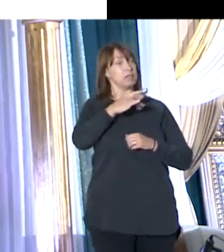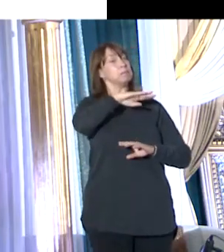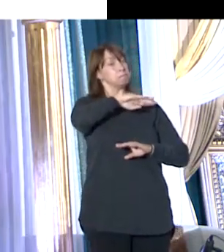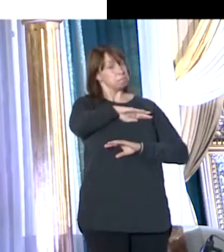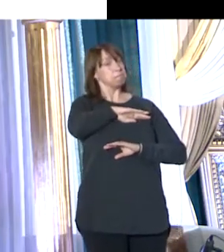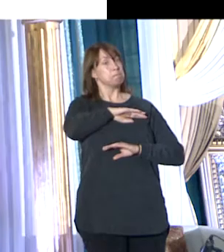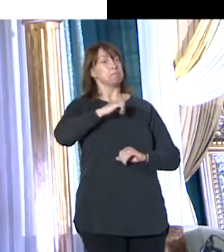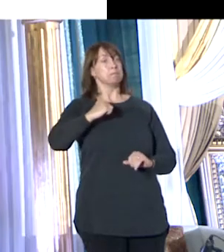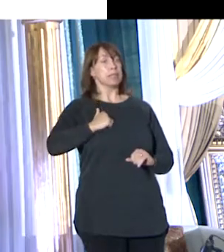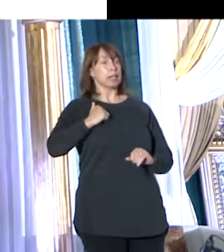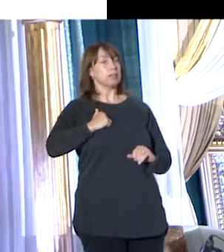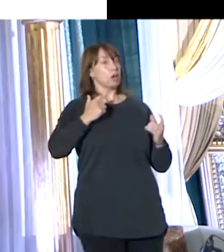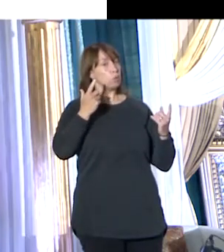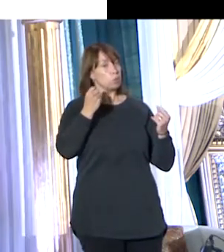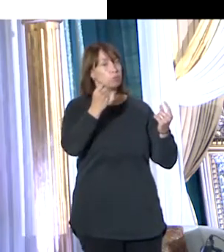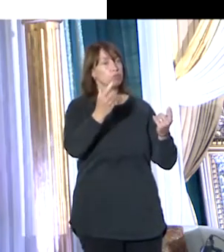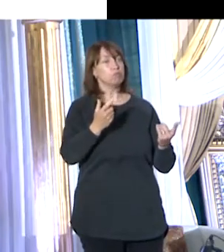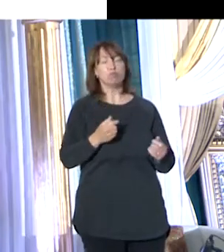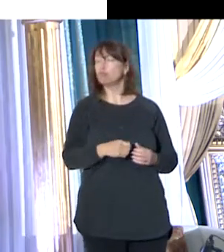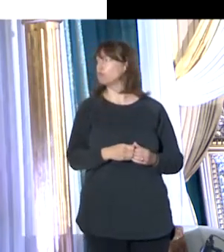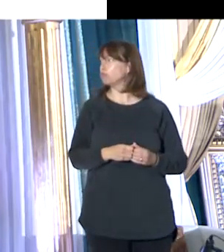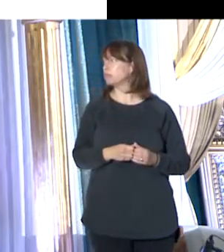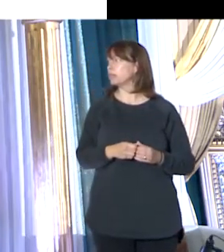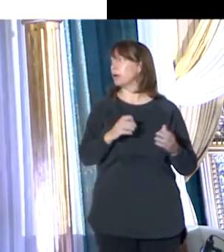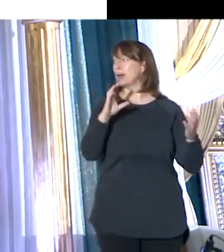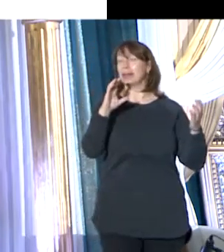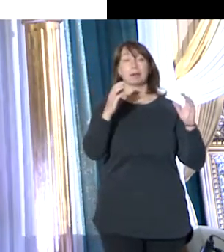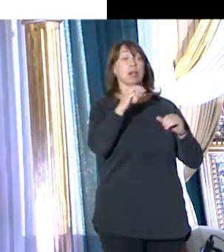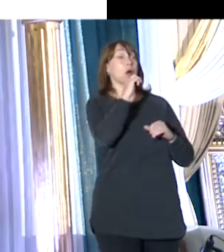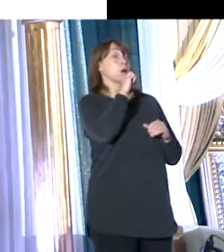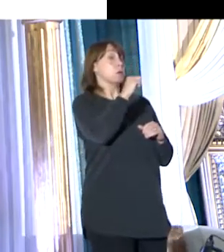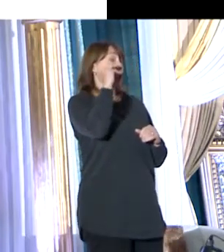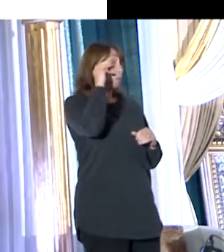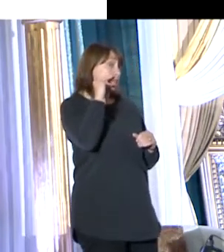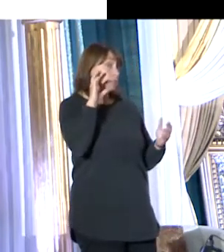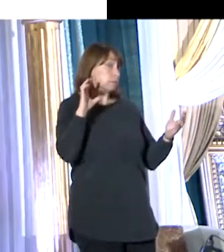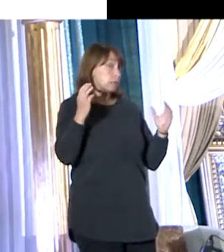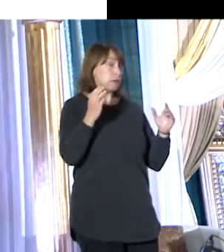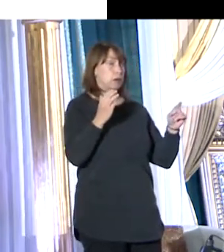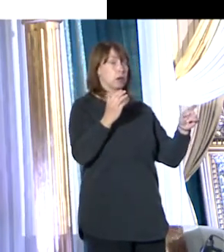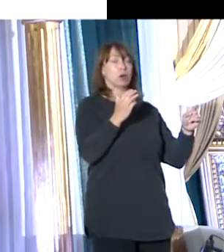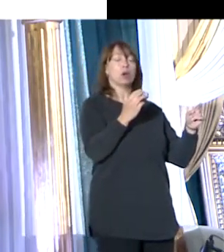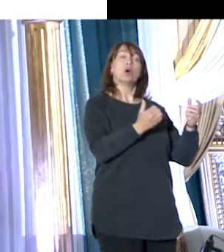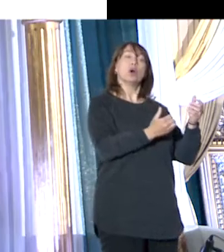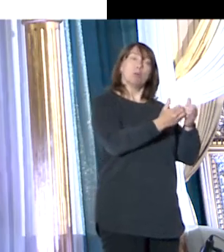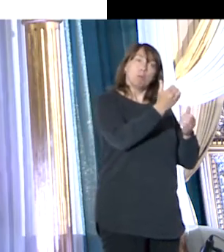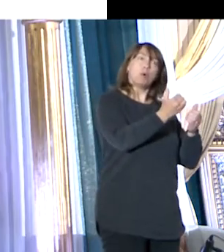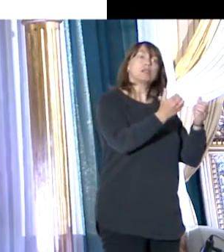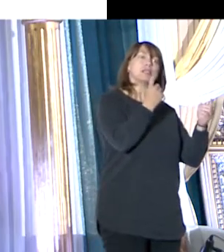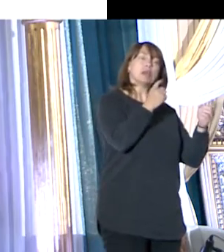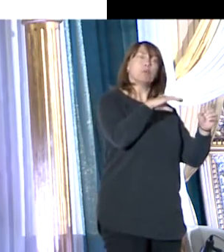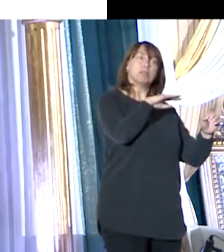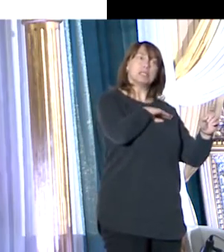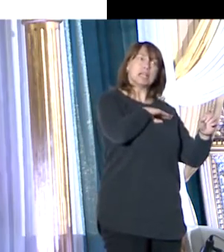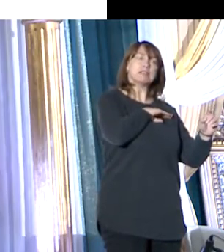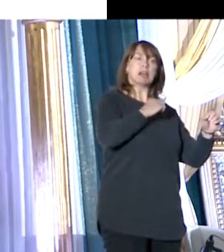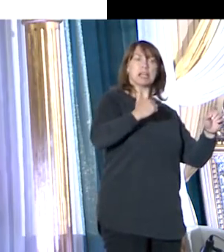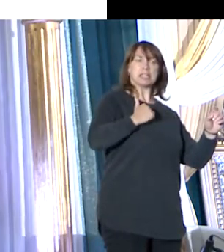ago. Let's compare that with non-Muslims. So a majority say that they're satisfied with the direction of the country, but it's